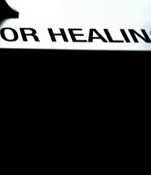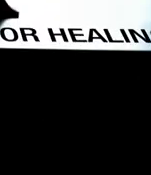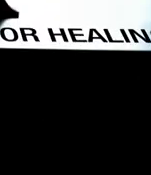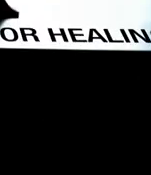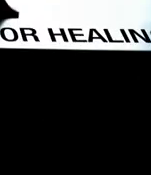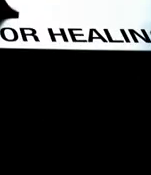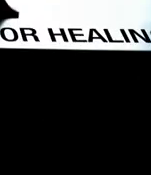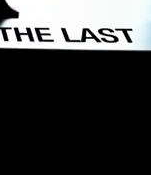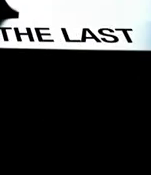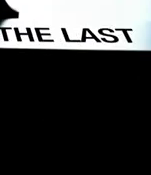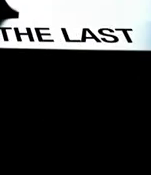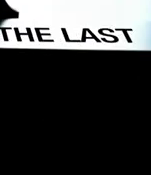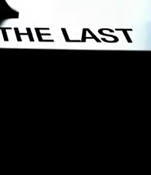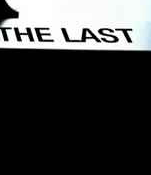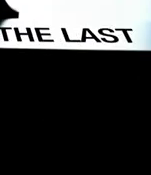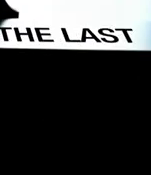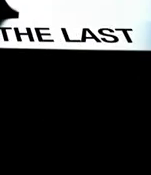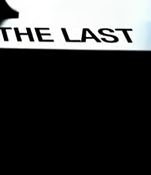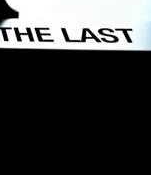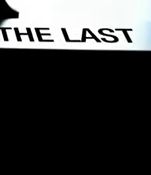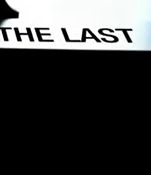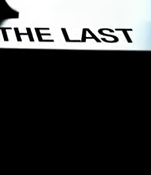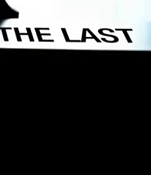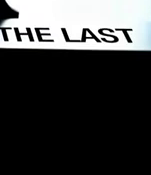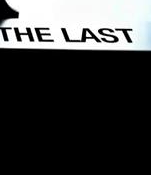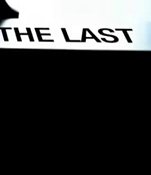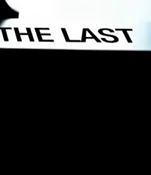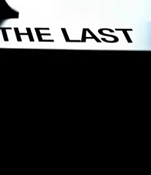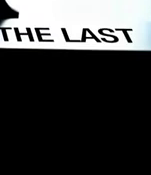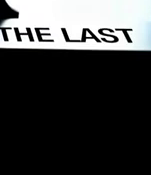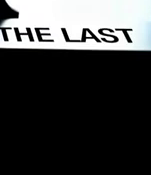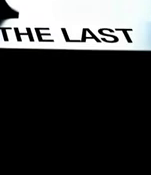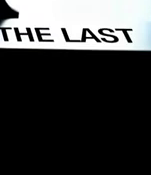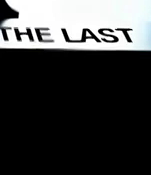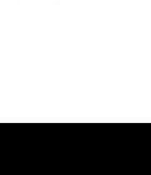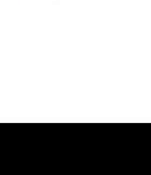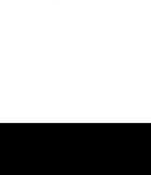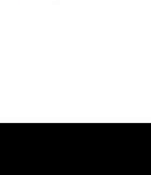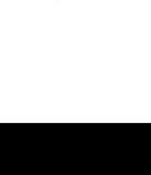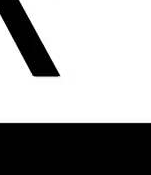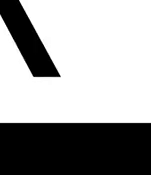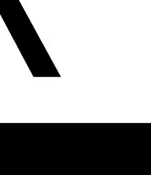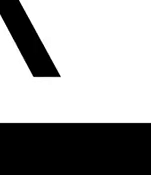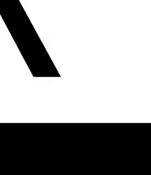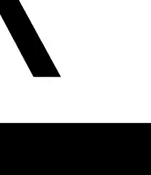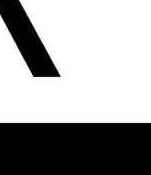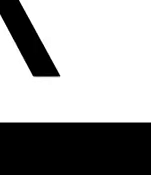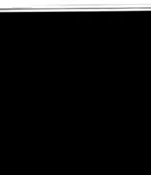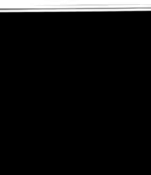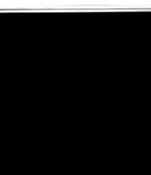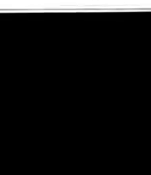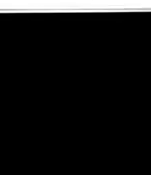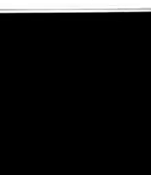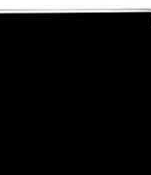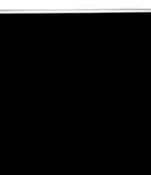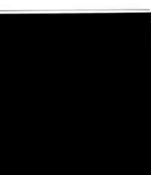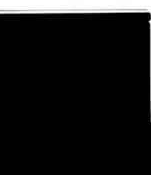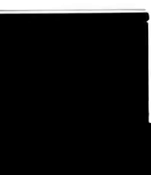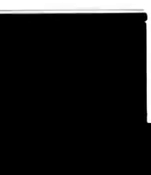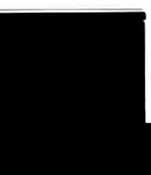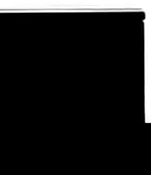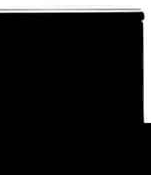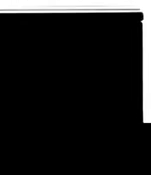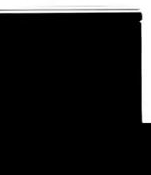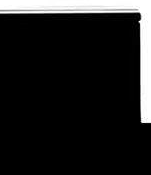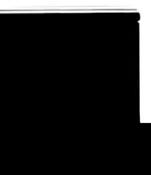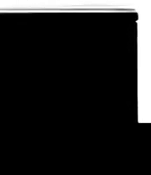for healing left me more broken than the last. Take me back to the place that